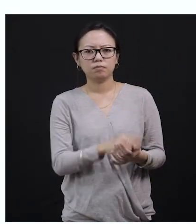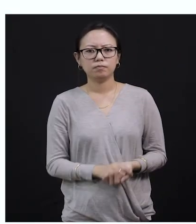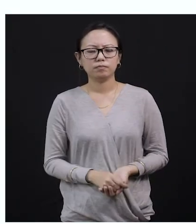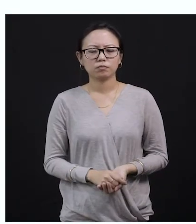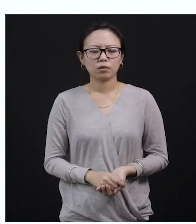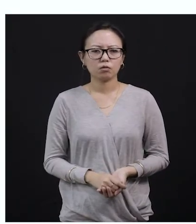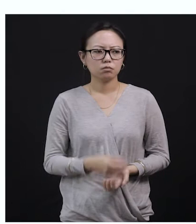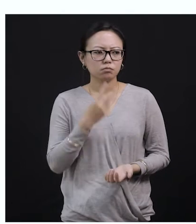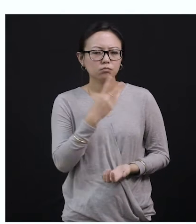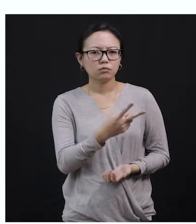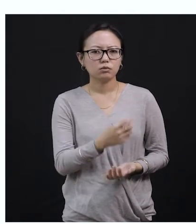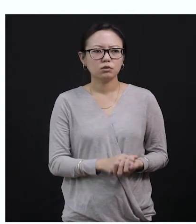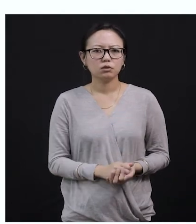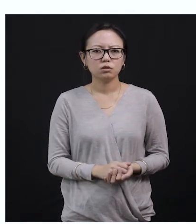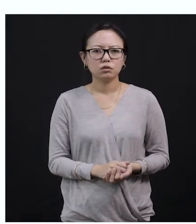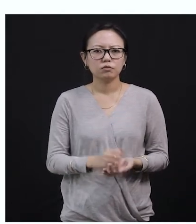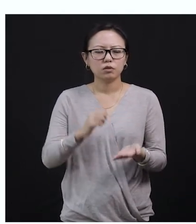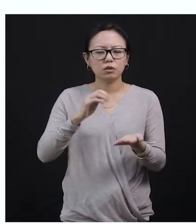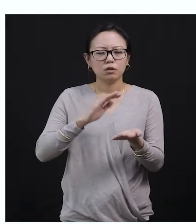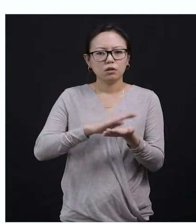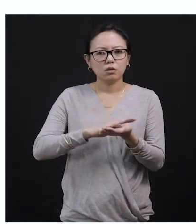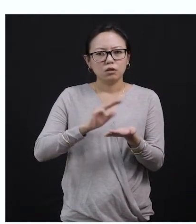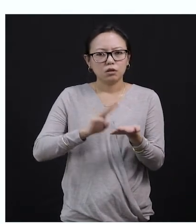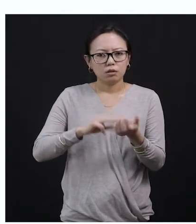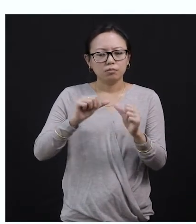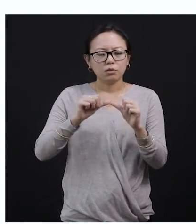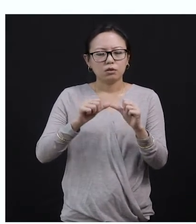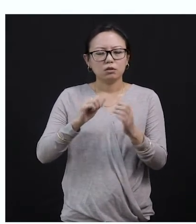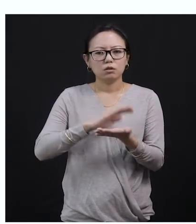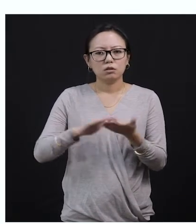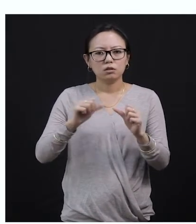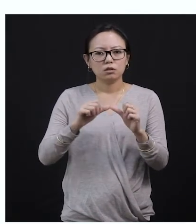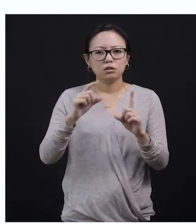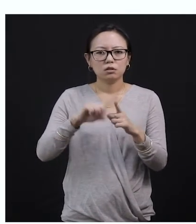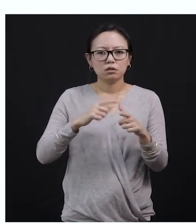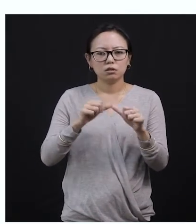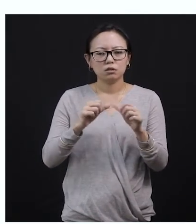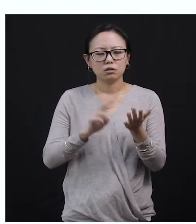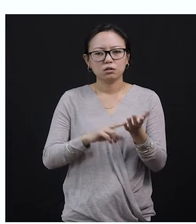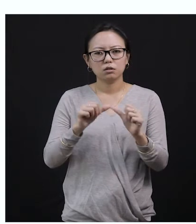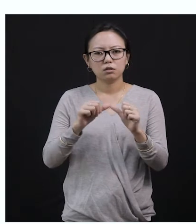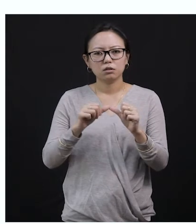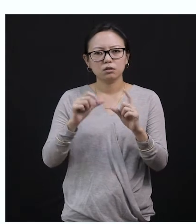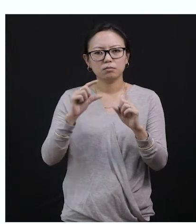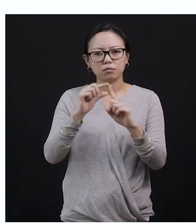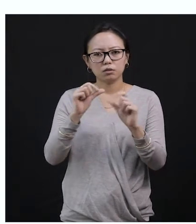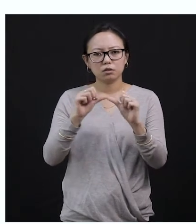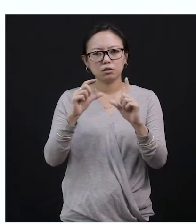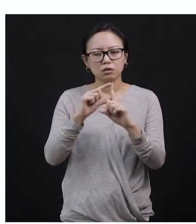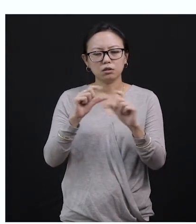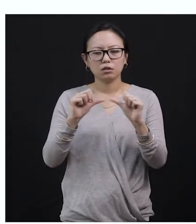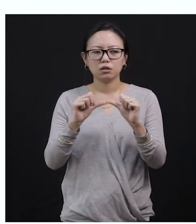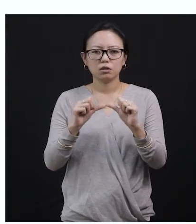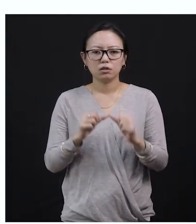important Mahajanapada kingdoms, all right? So here is the Magadha, okay? It